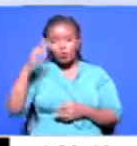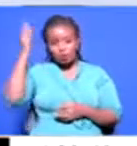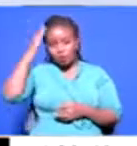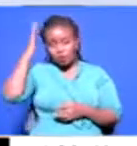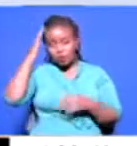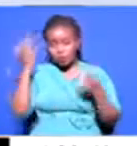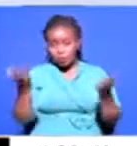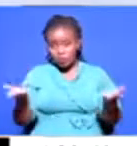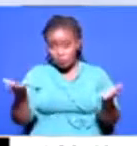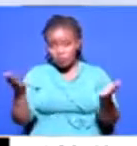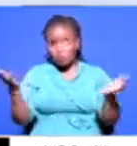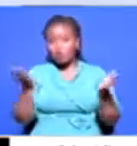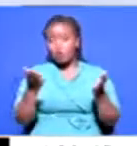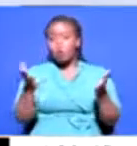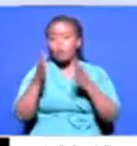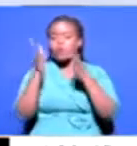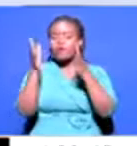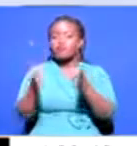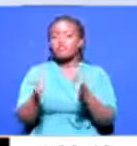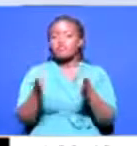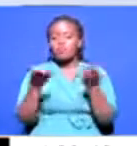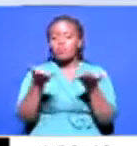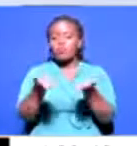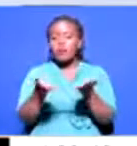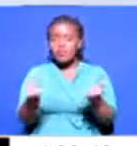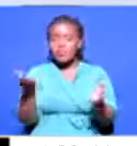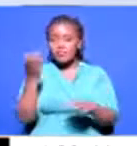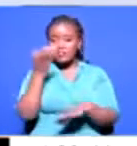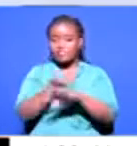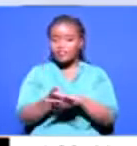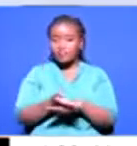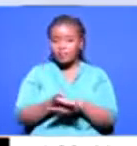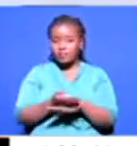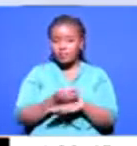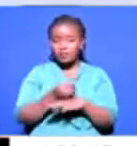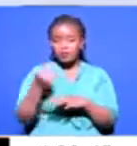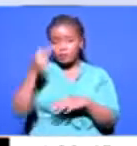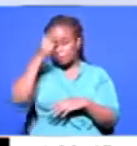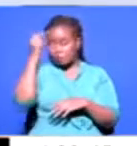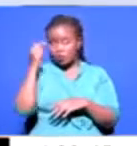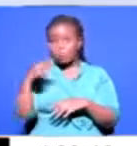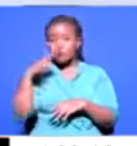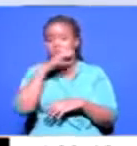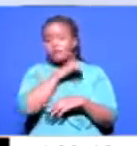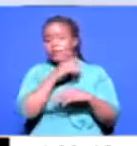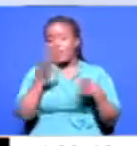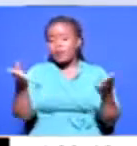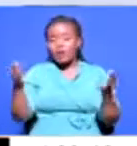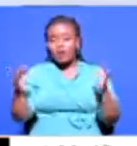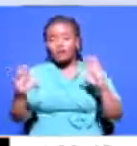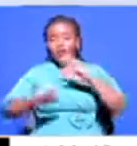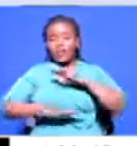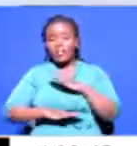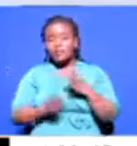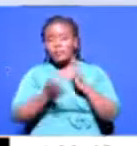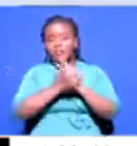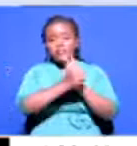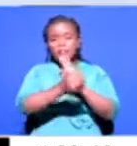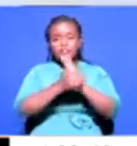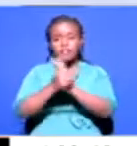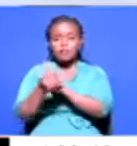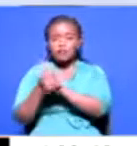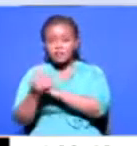physical presence is difficult due to lack of adequate specialists or other challenges that is in the health